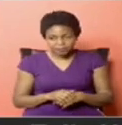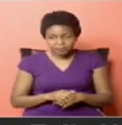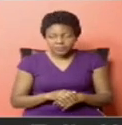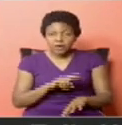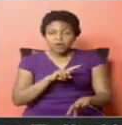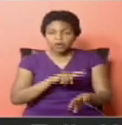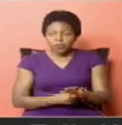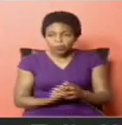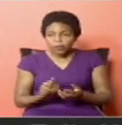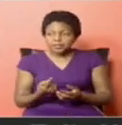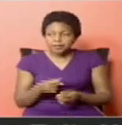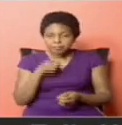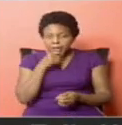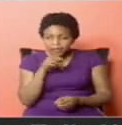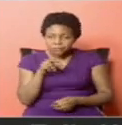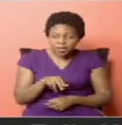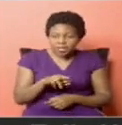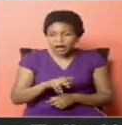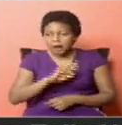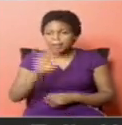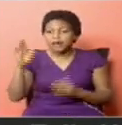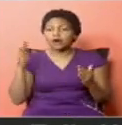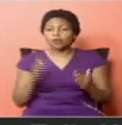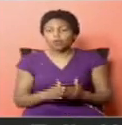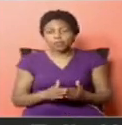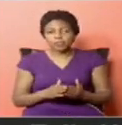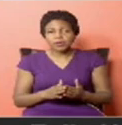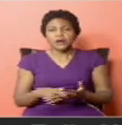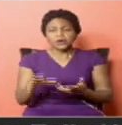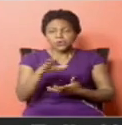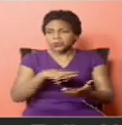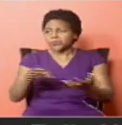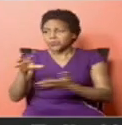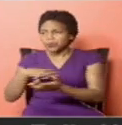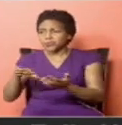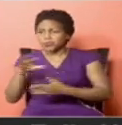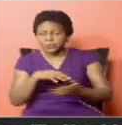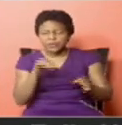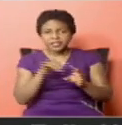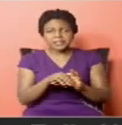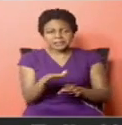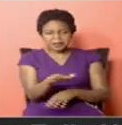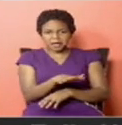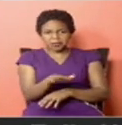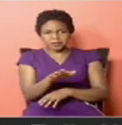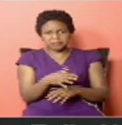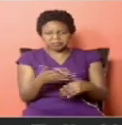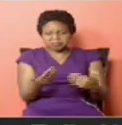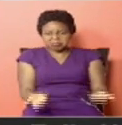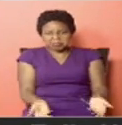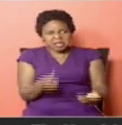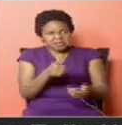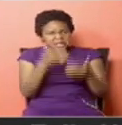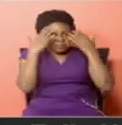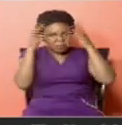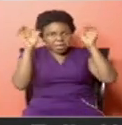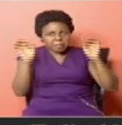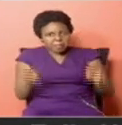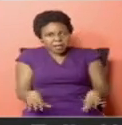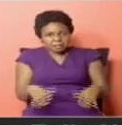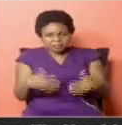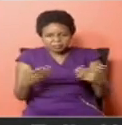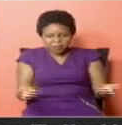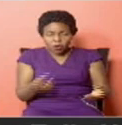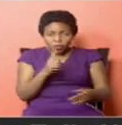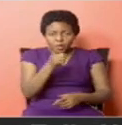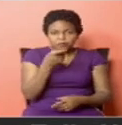When Baluku was on his way back home, there was chaos everywhere in town. And before he knew it,